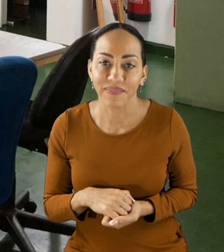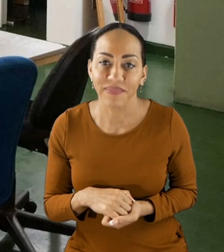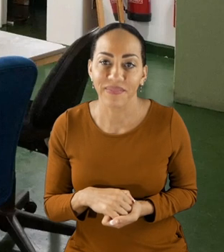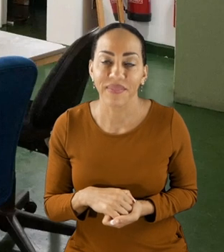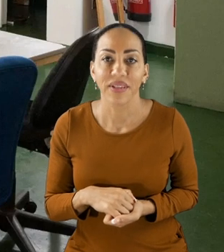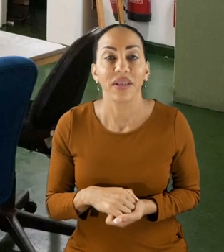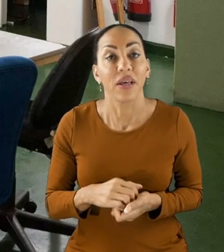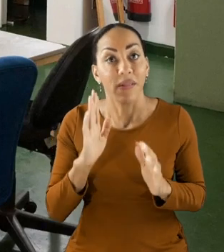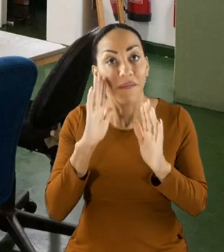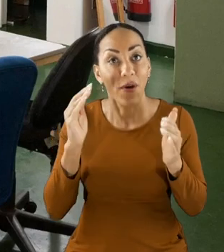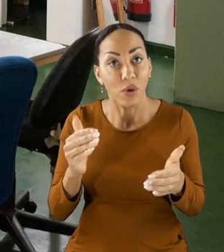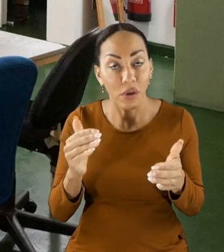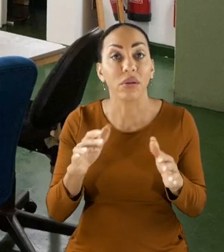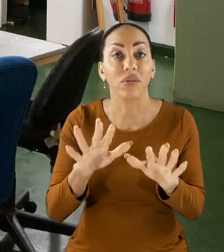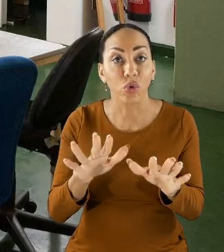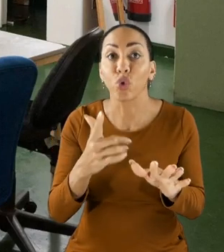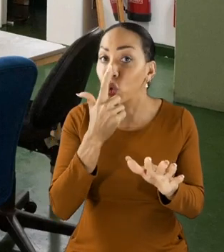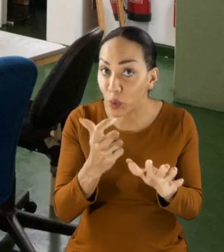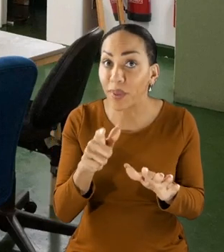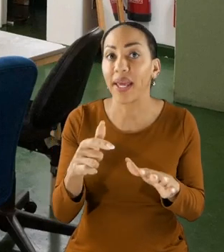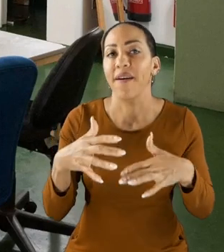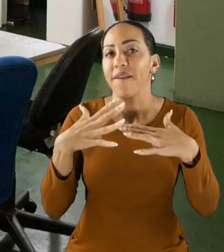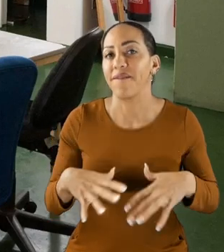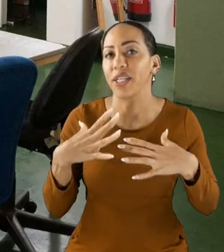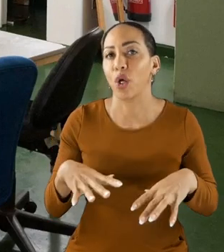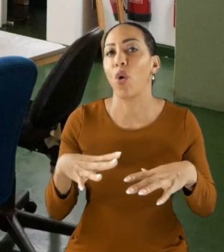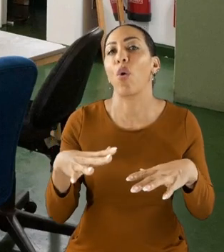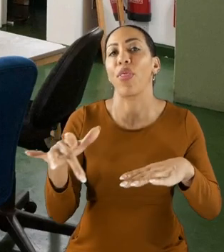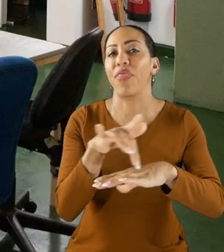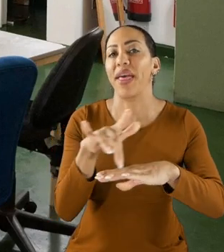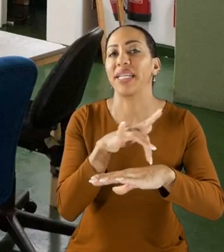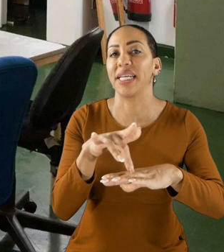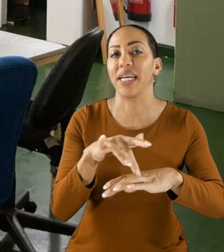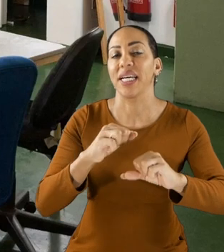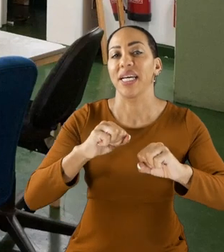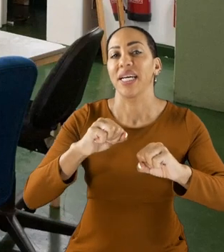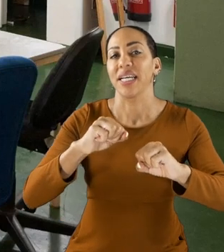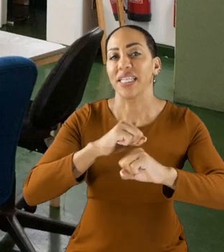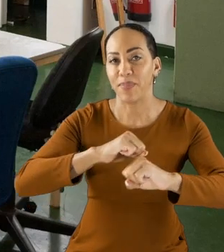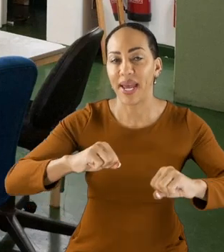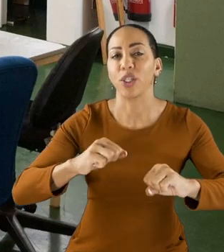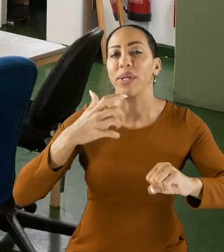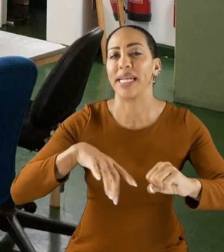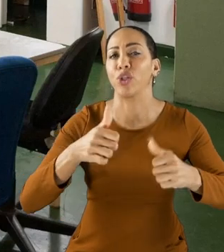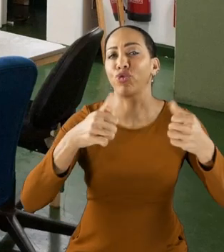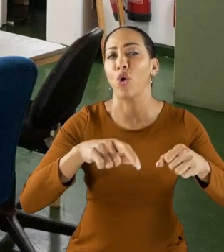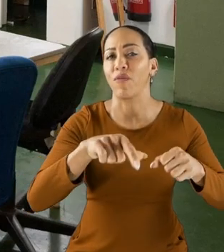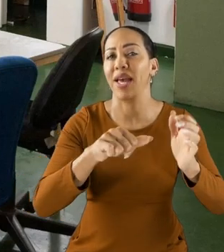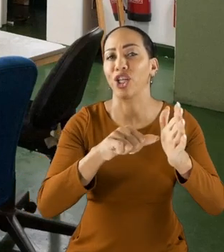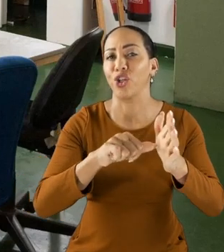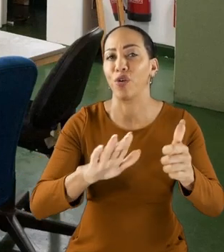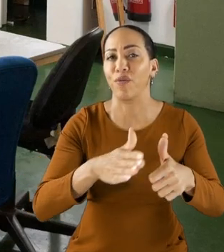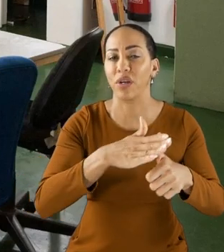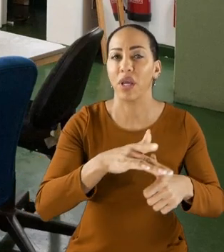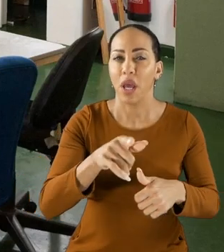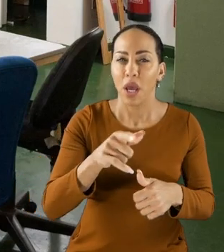the physical theatre space. And I think that's what you want to resolve first of all. I mean, I think you talked about in